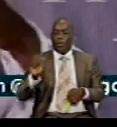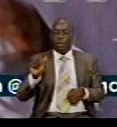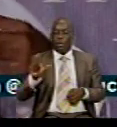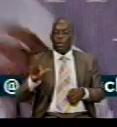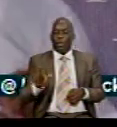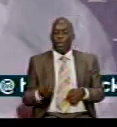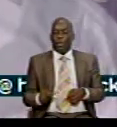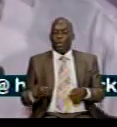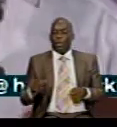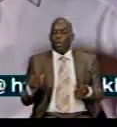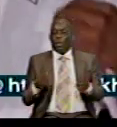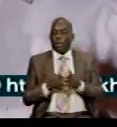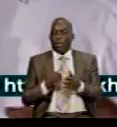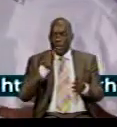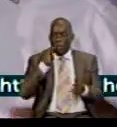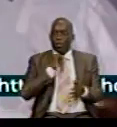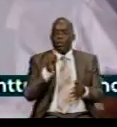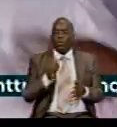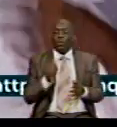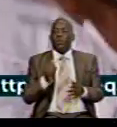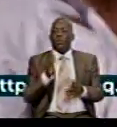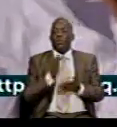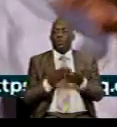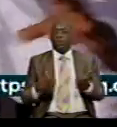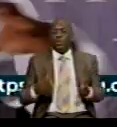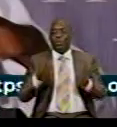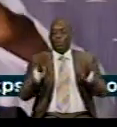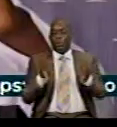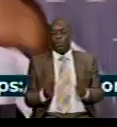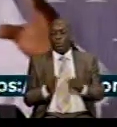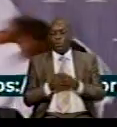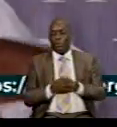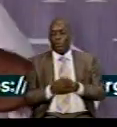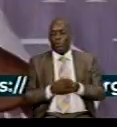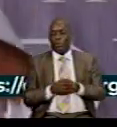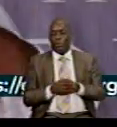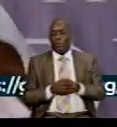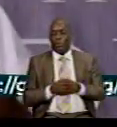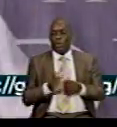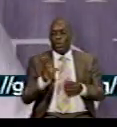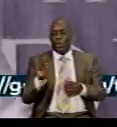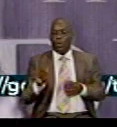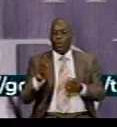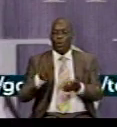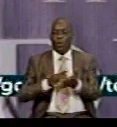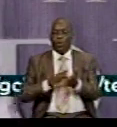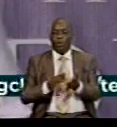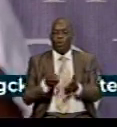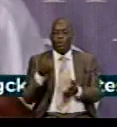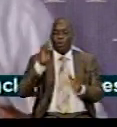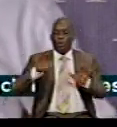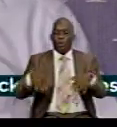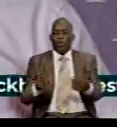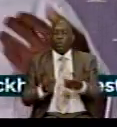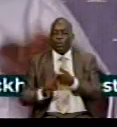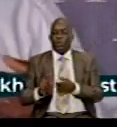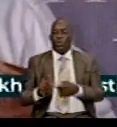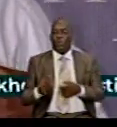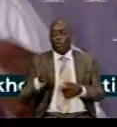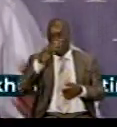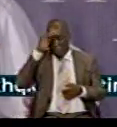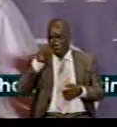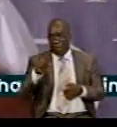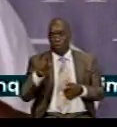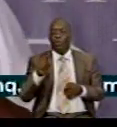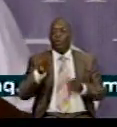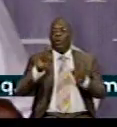It's not something effective. So. Yes. So after that, they didn't give me any medicine. They said, I'm okay, I'm fine. But when I came back home